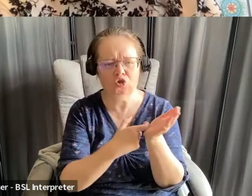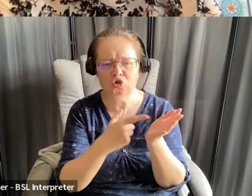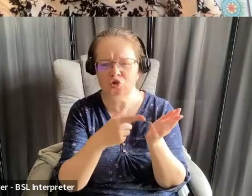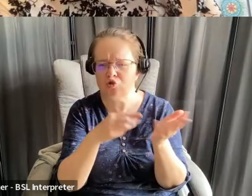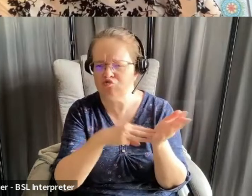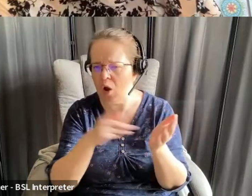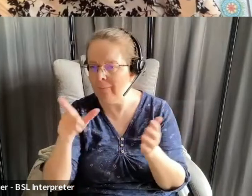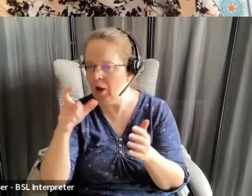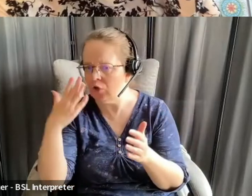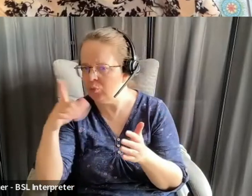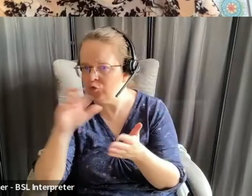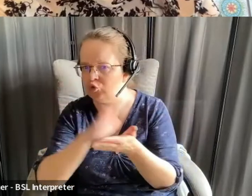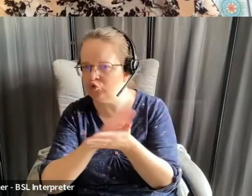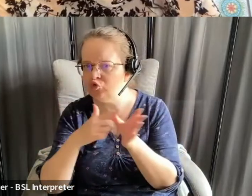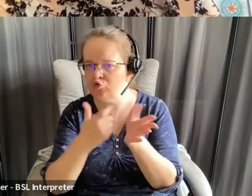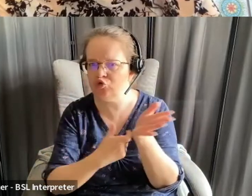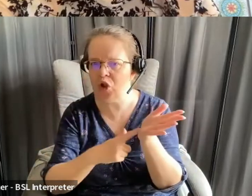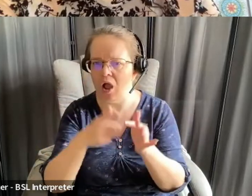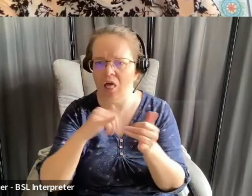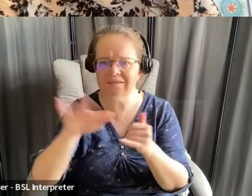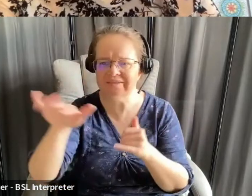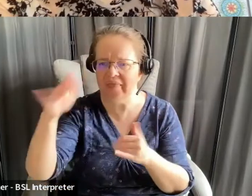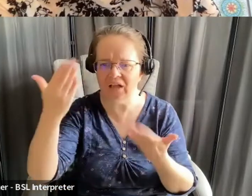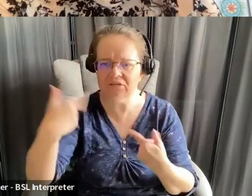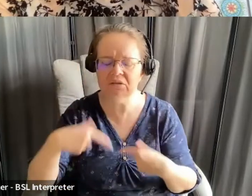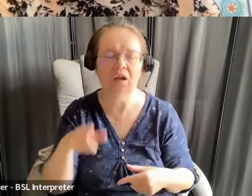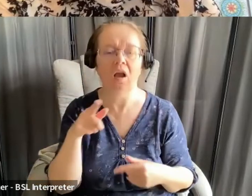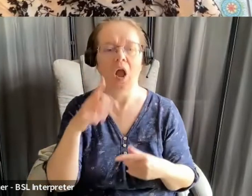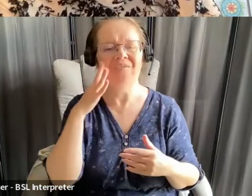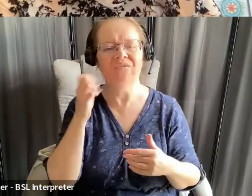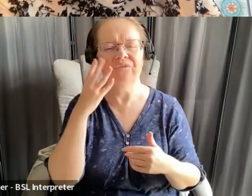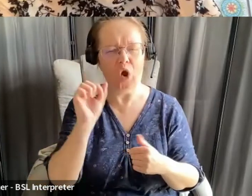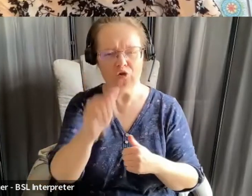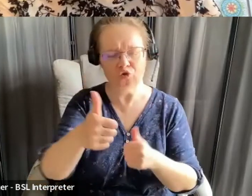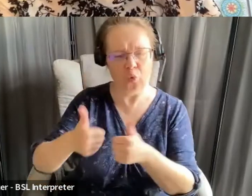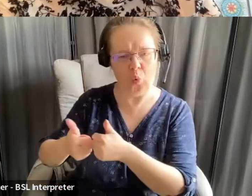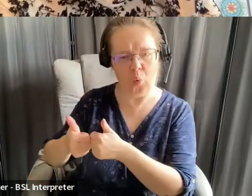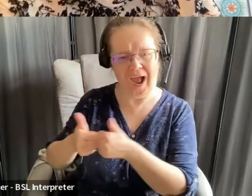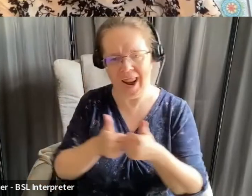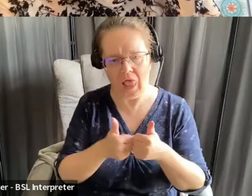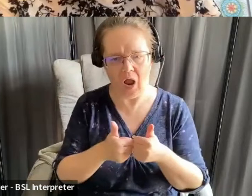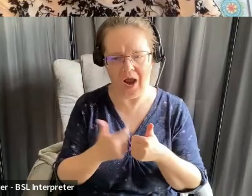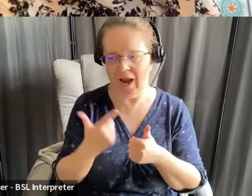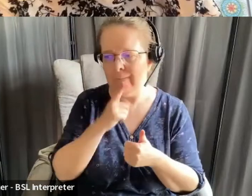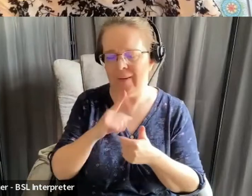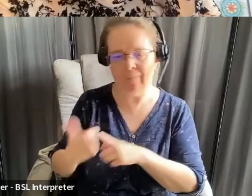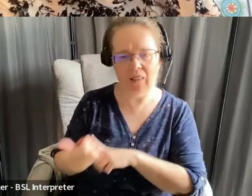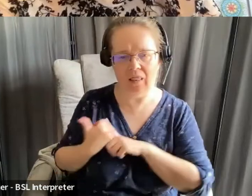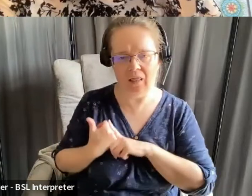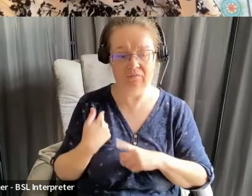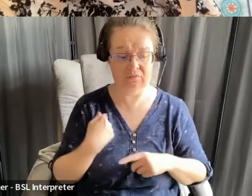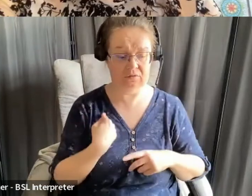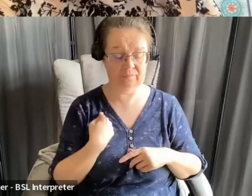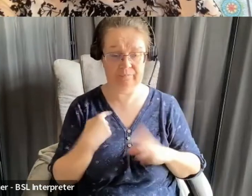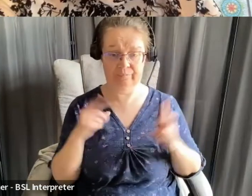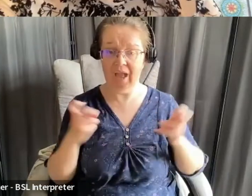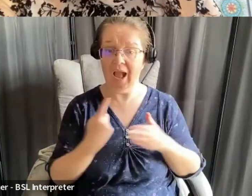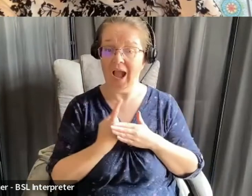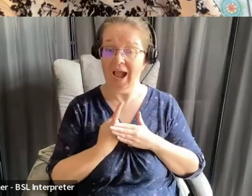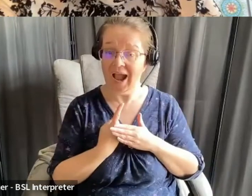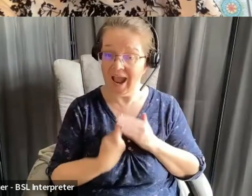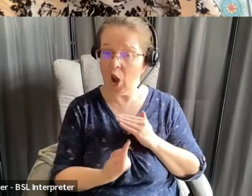but find your ally. There are people out there who do want to help you. Here's a quote: alone